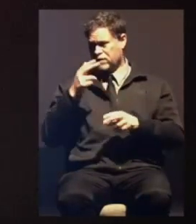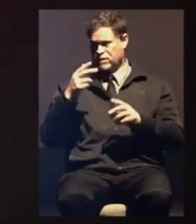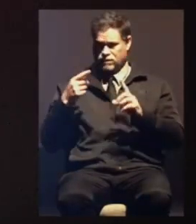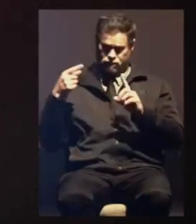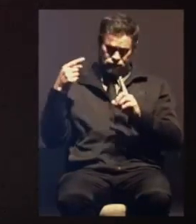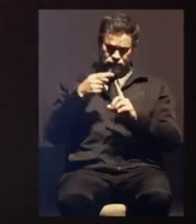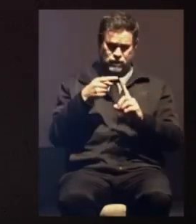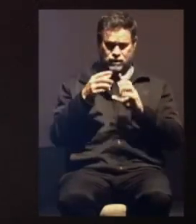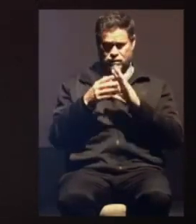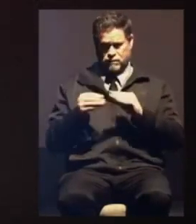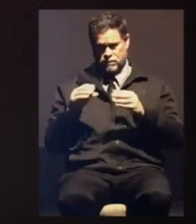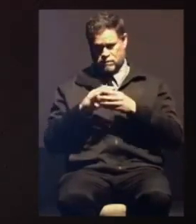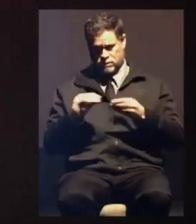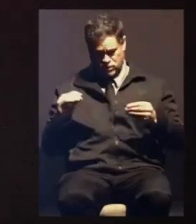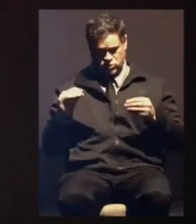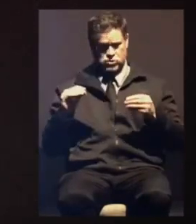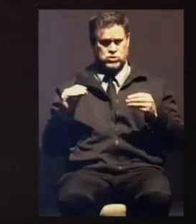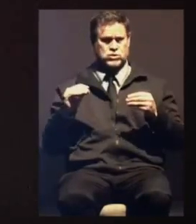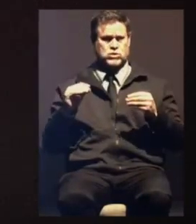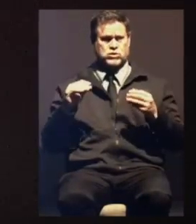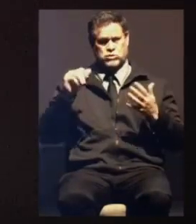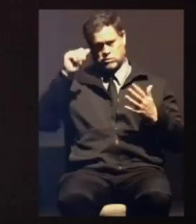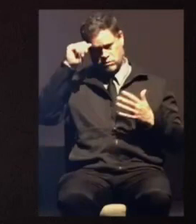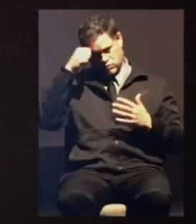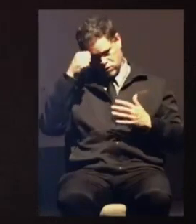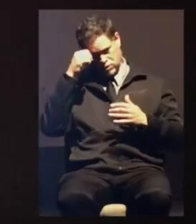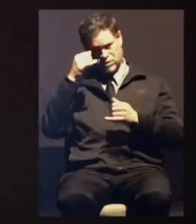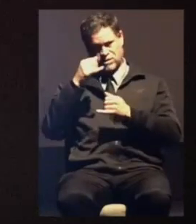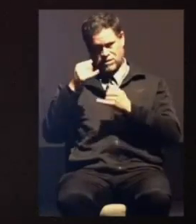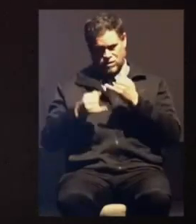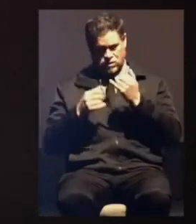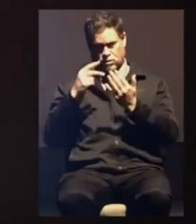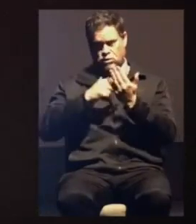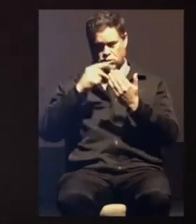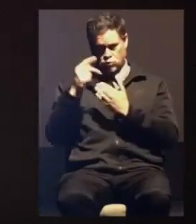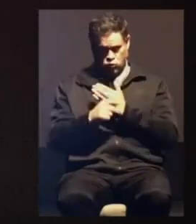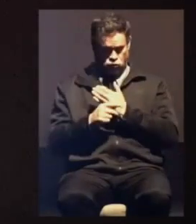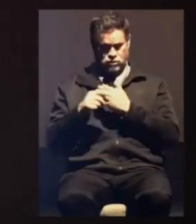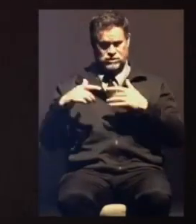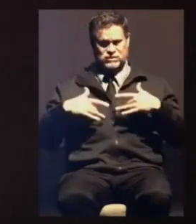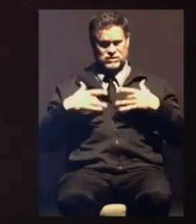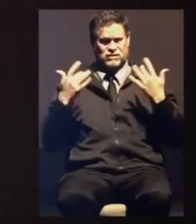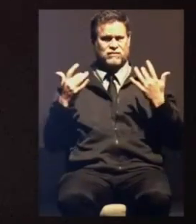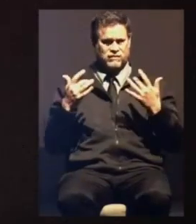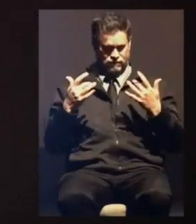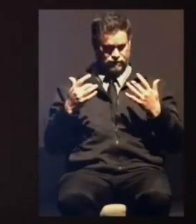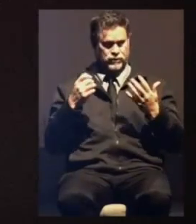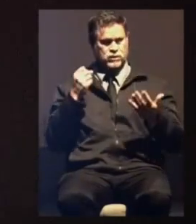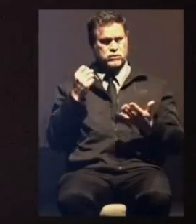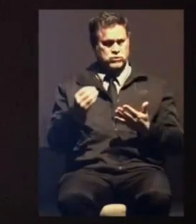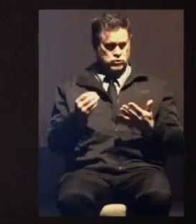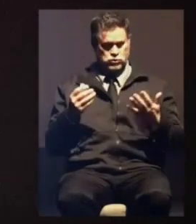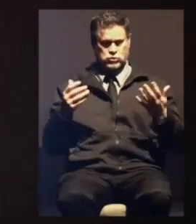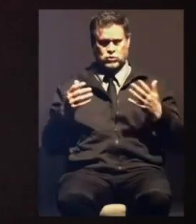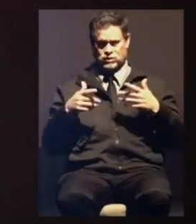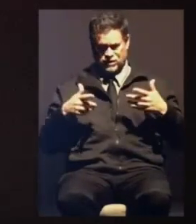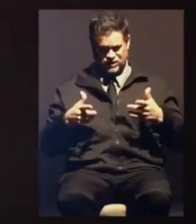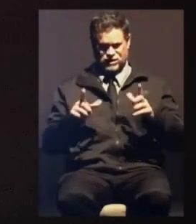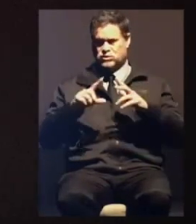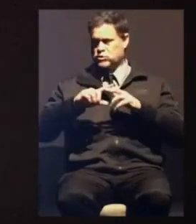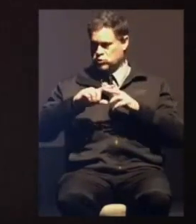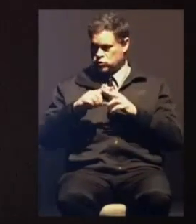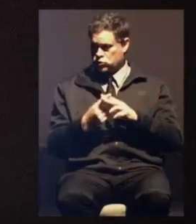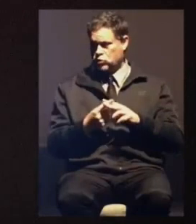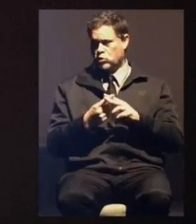message you would like this crowd to bear in mind at the end of the programs on this eventful day. So let us start at the